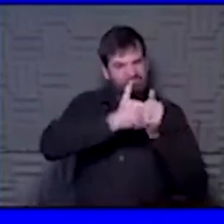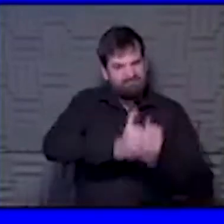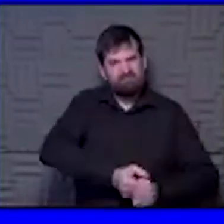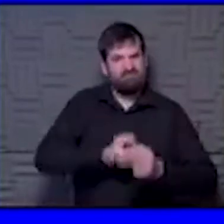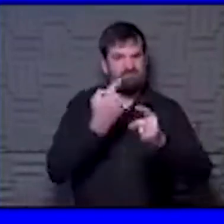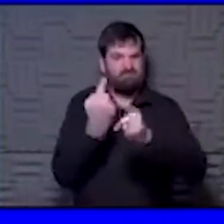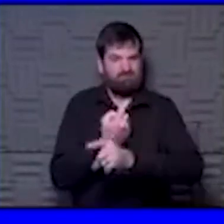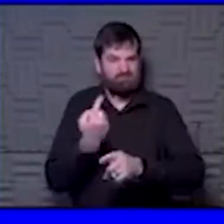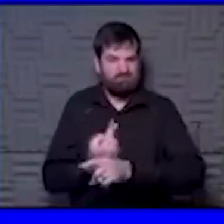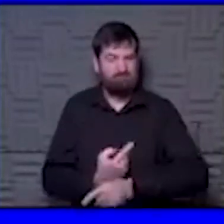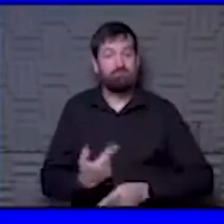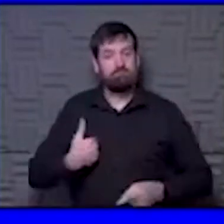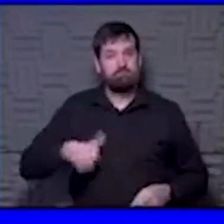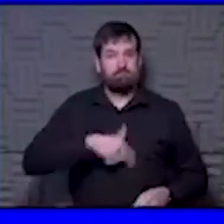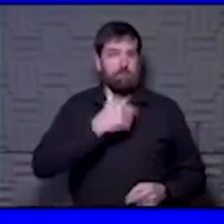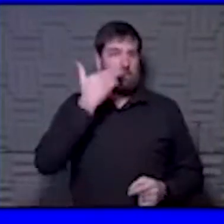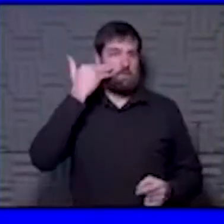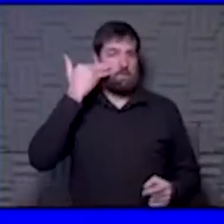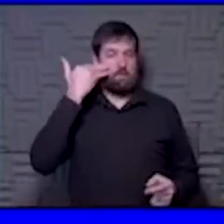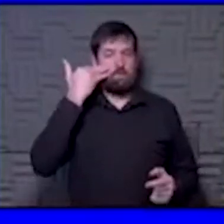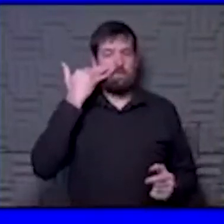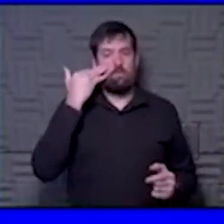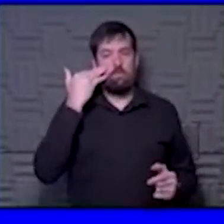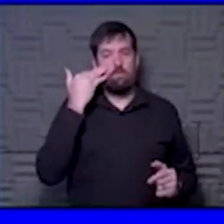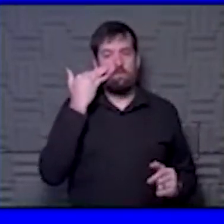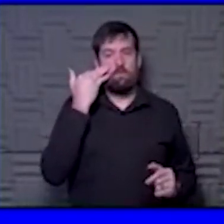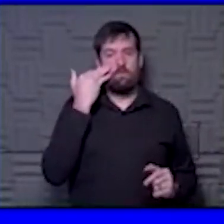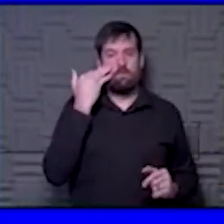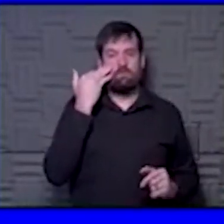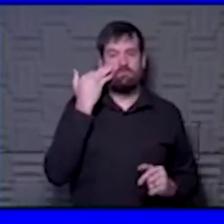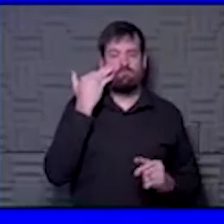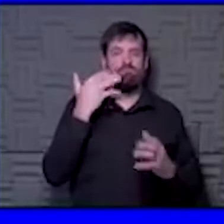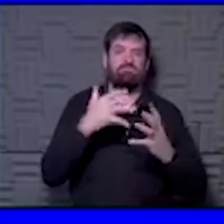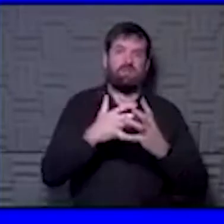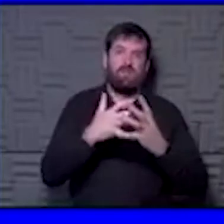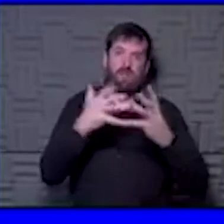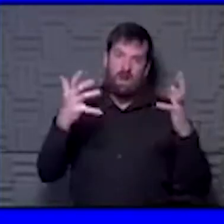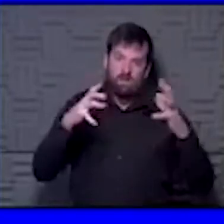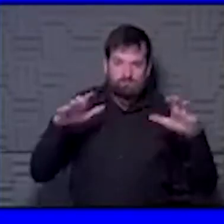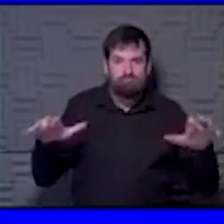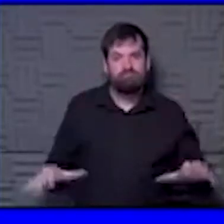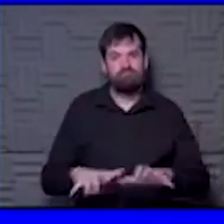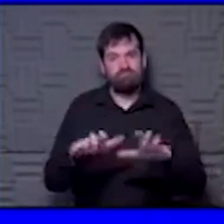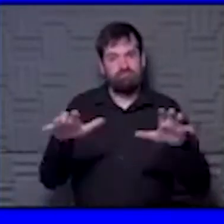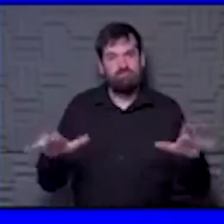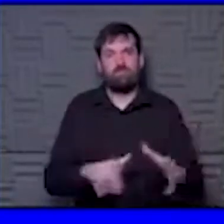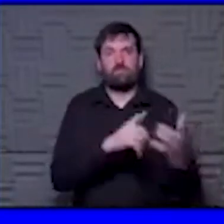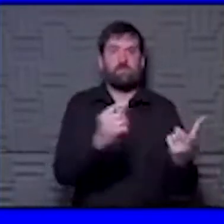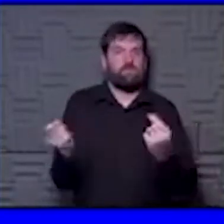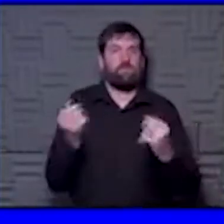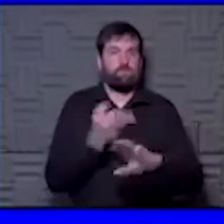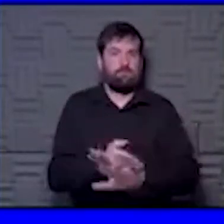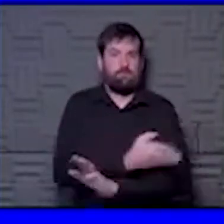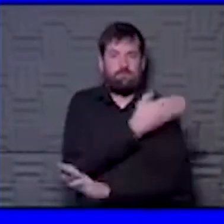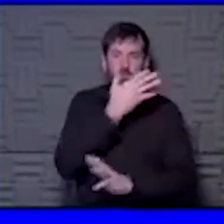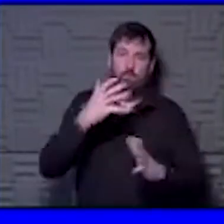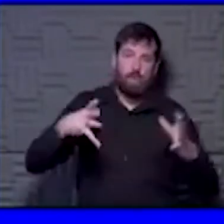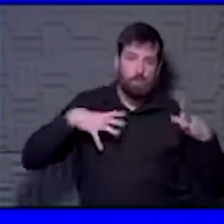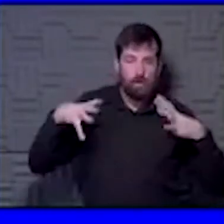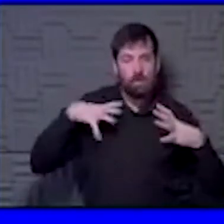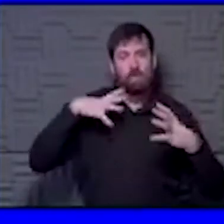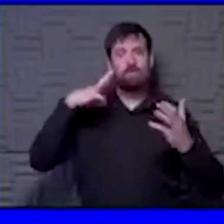We know that certainly there was a lot of activity before the holiday season with shopping and maybe going